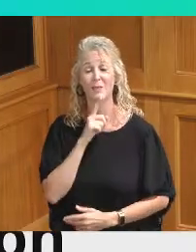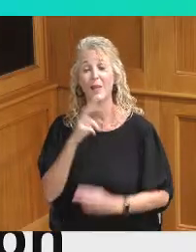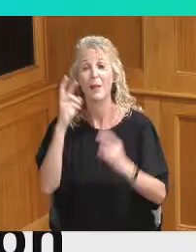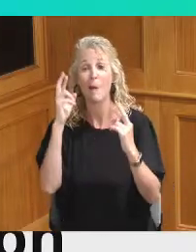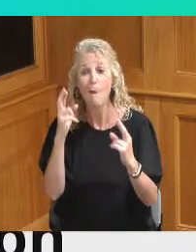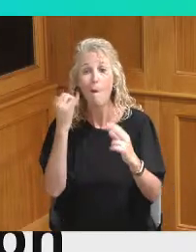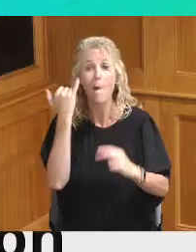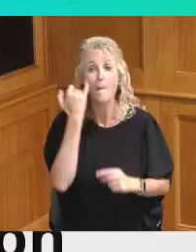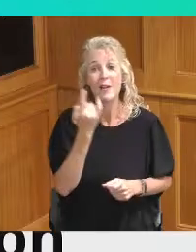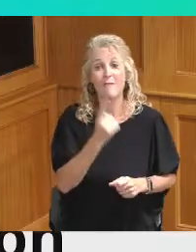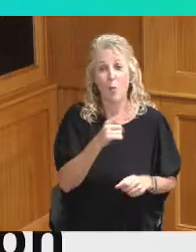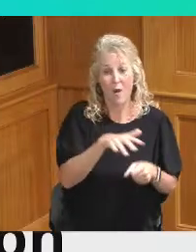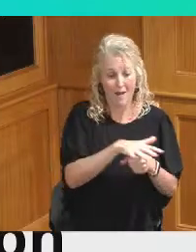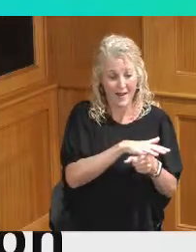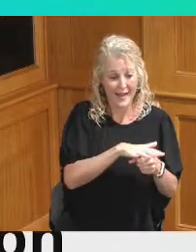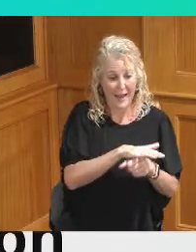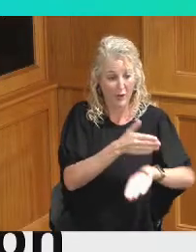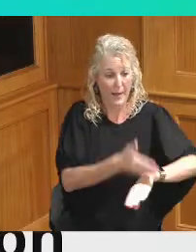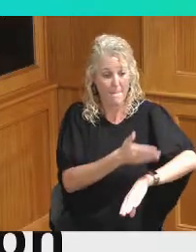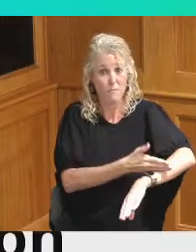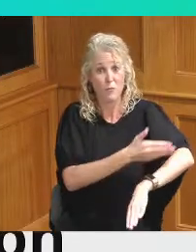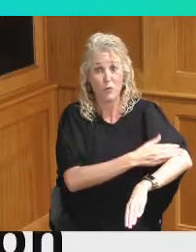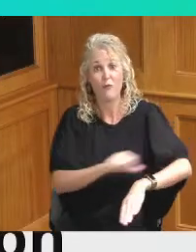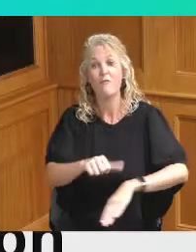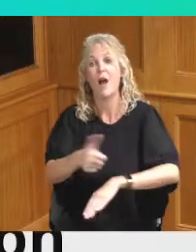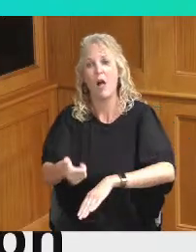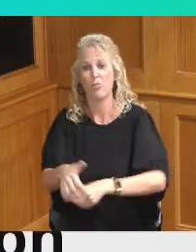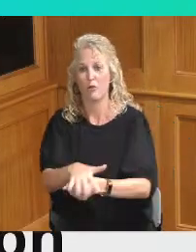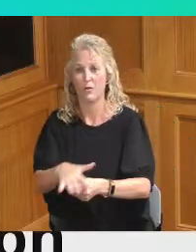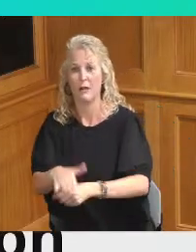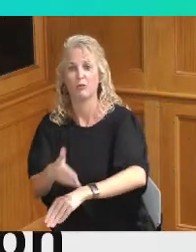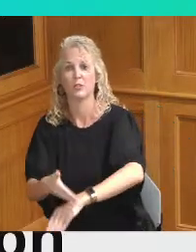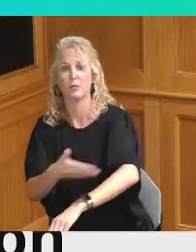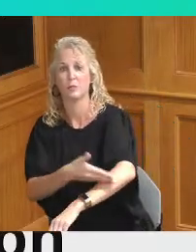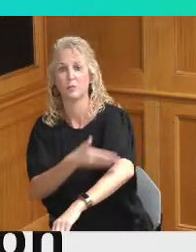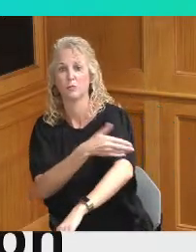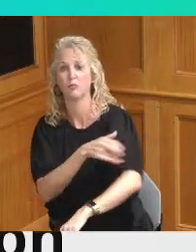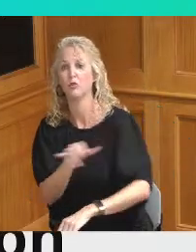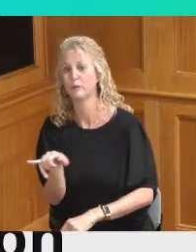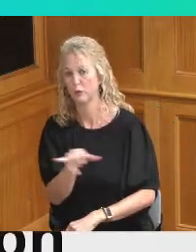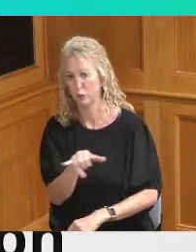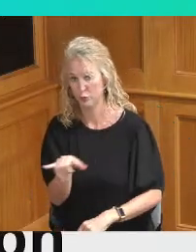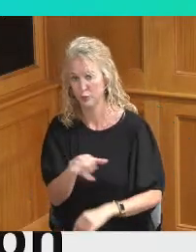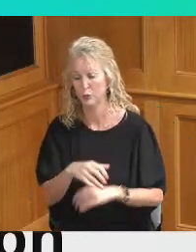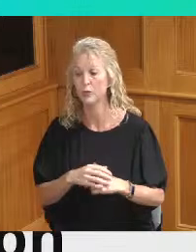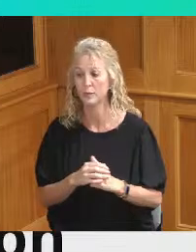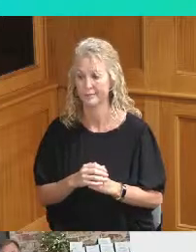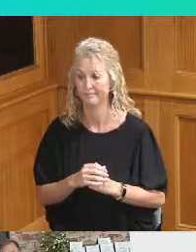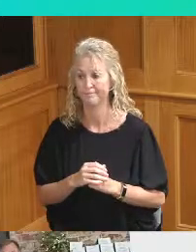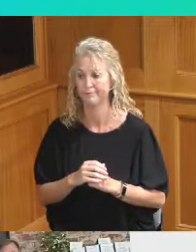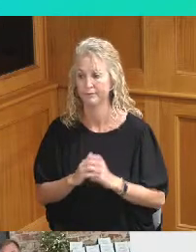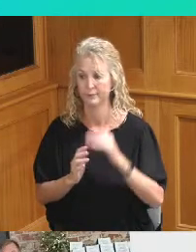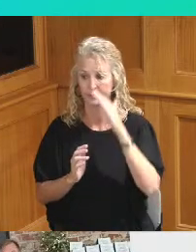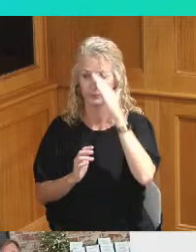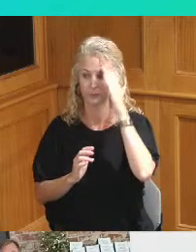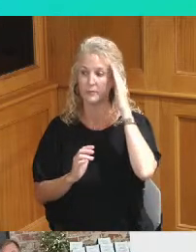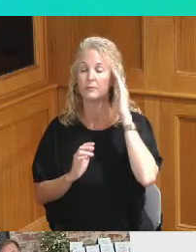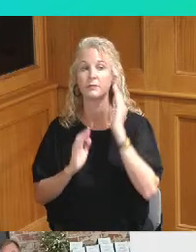business district, and hopefully generate some more visibility there and assist in efforts to get development going there as well.